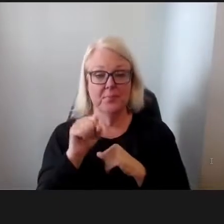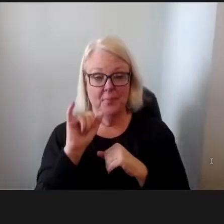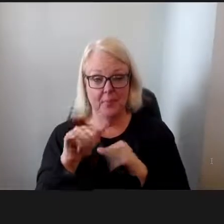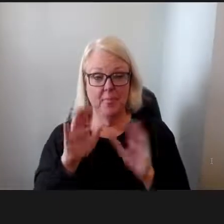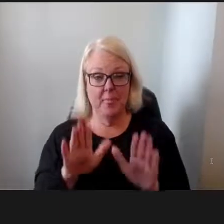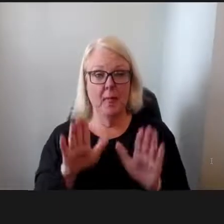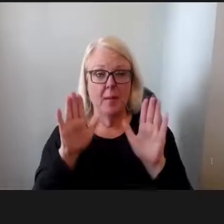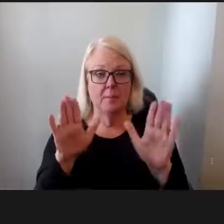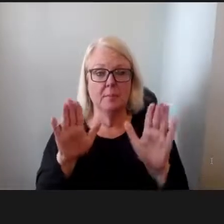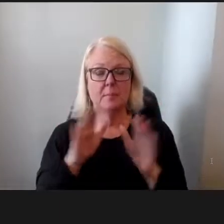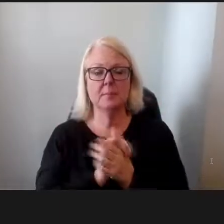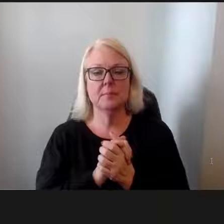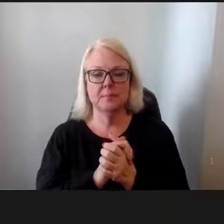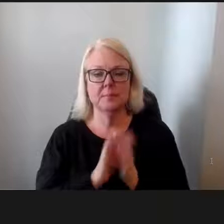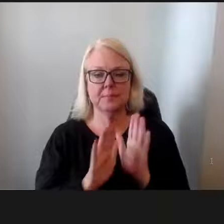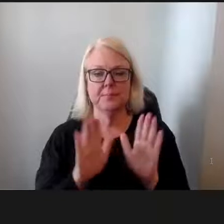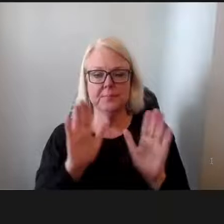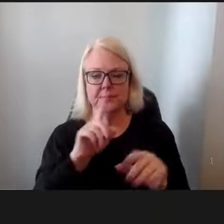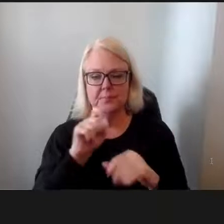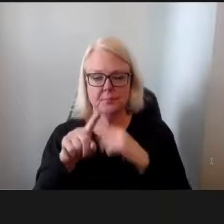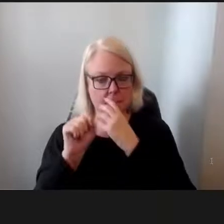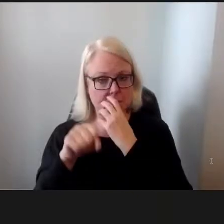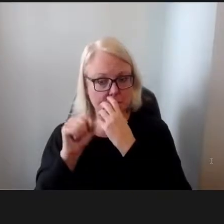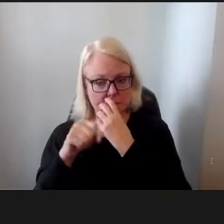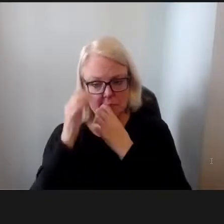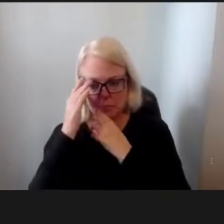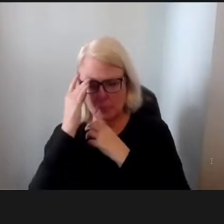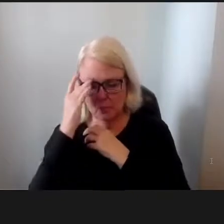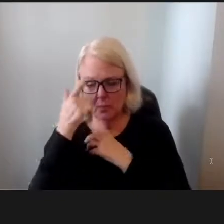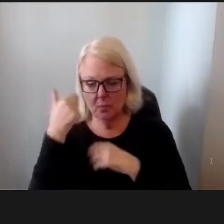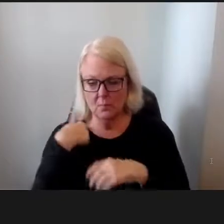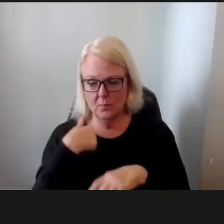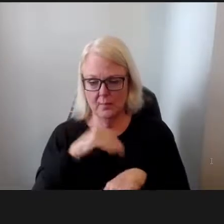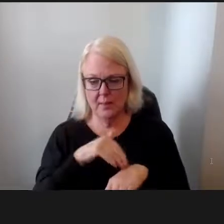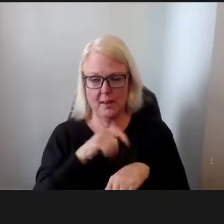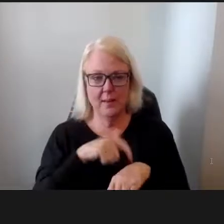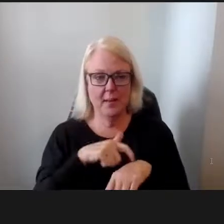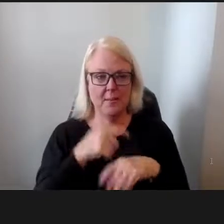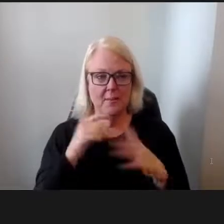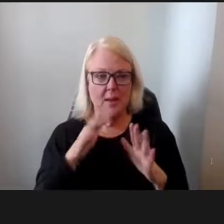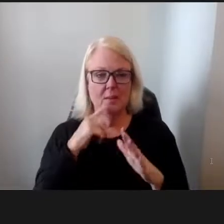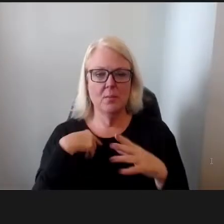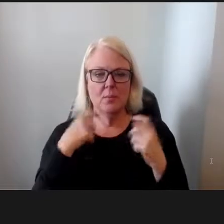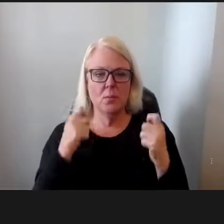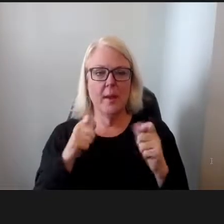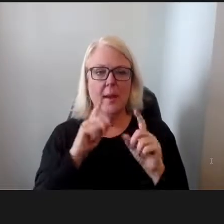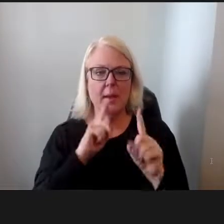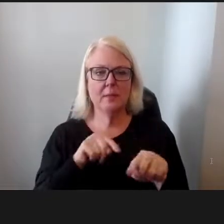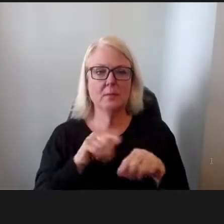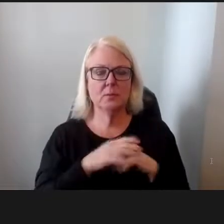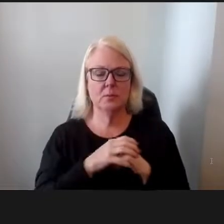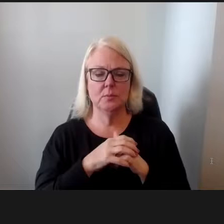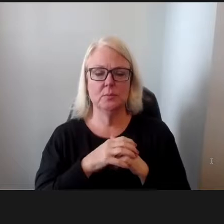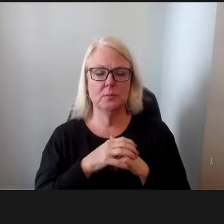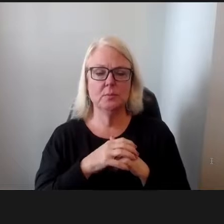great. Also, just wonderful questions. Since we're at time, I'm going to answer relatively quickly.